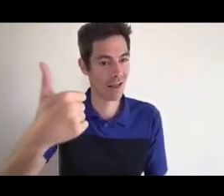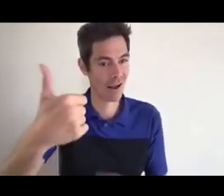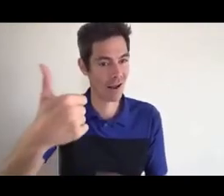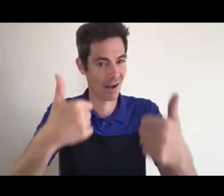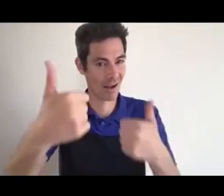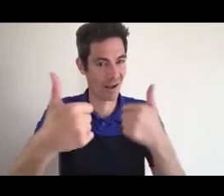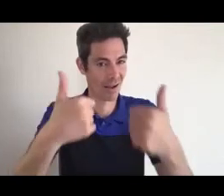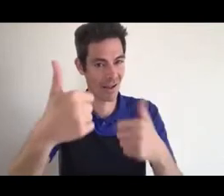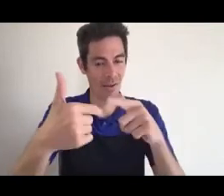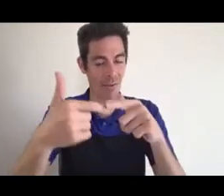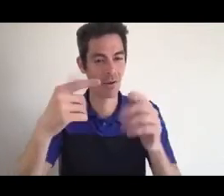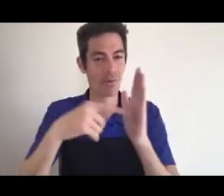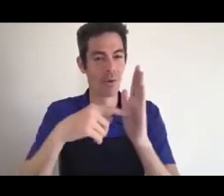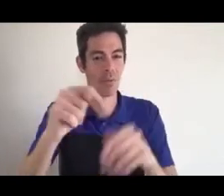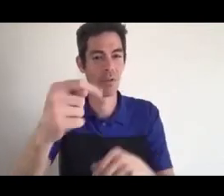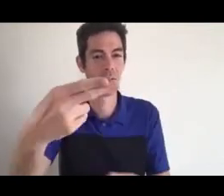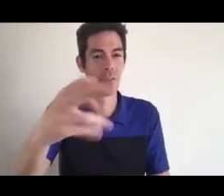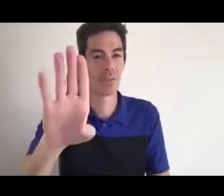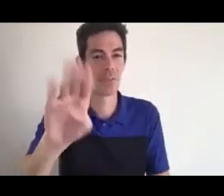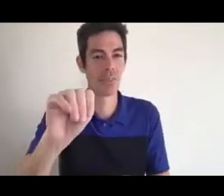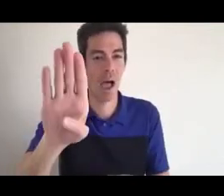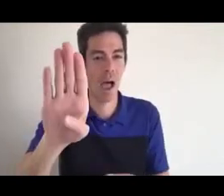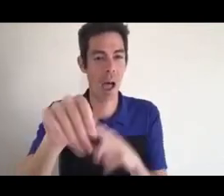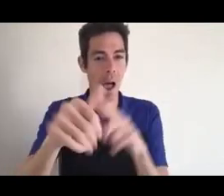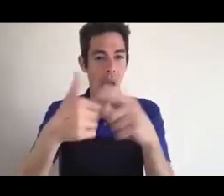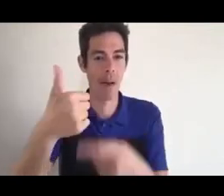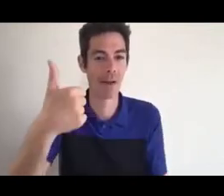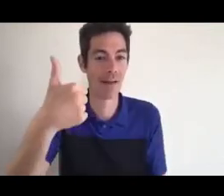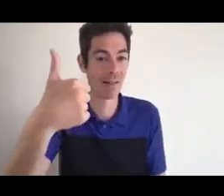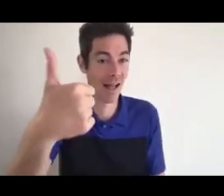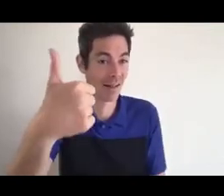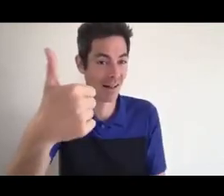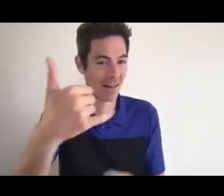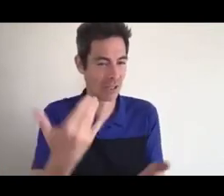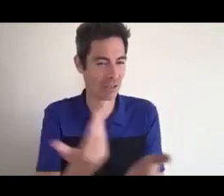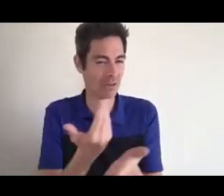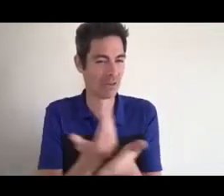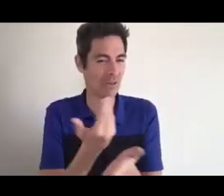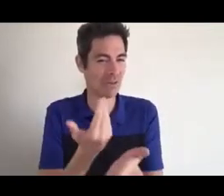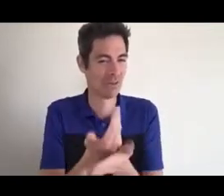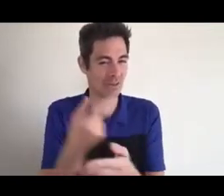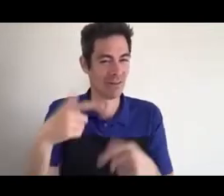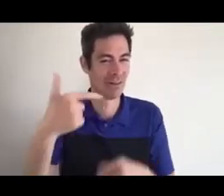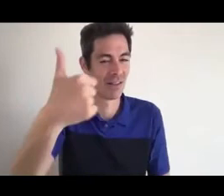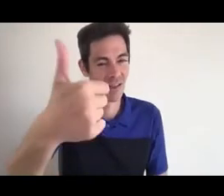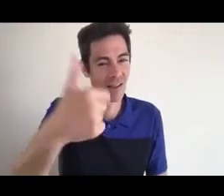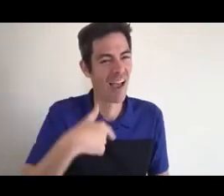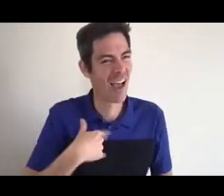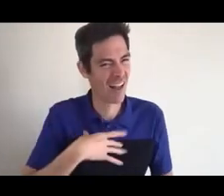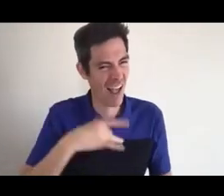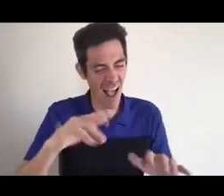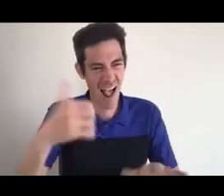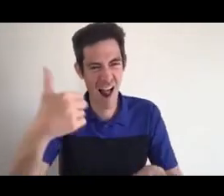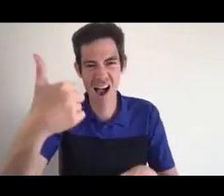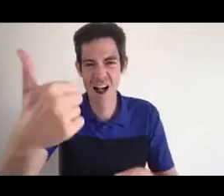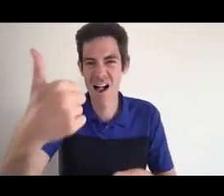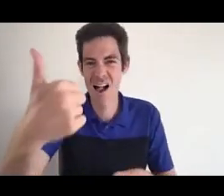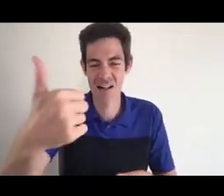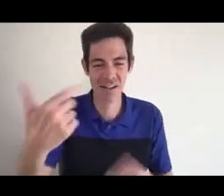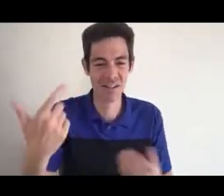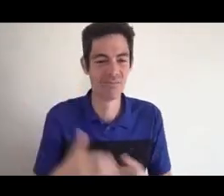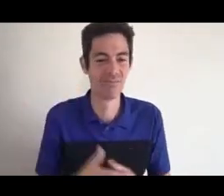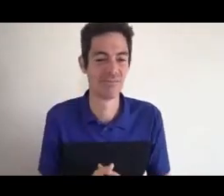like, a like with the thumbs up. So you're showing it with a thumbs up. That's kind of a new sign,